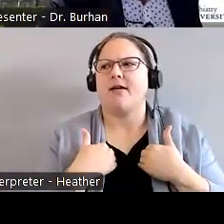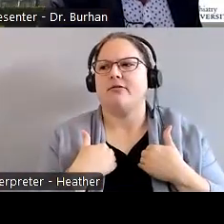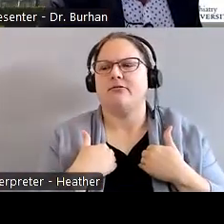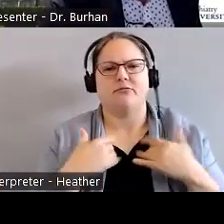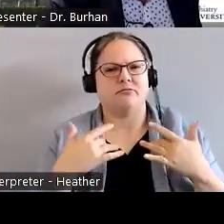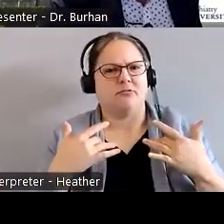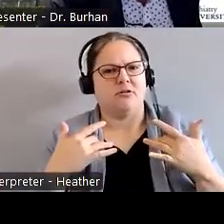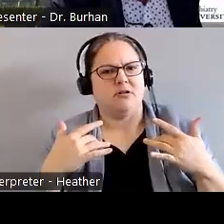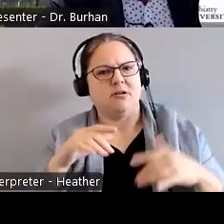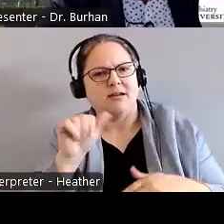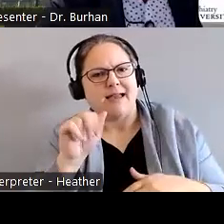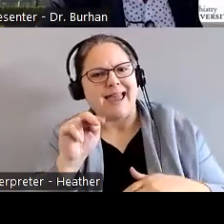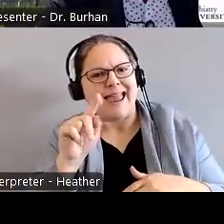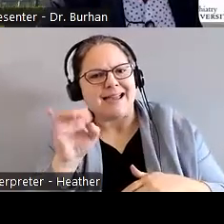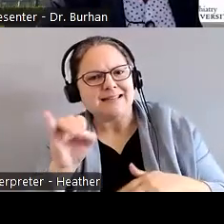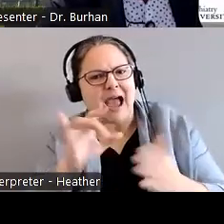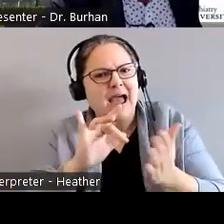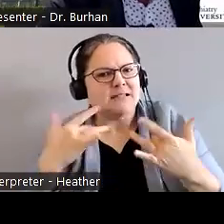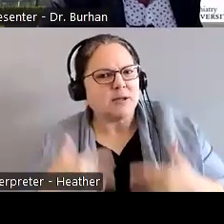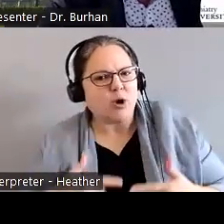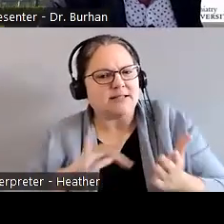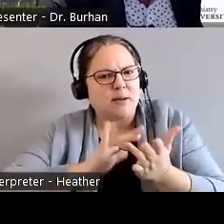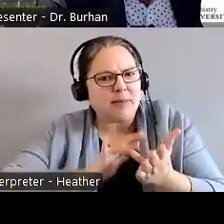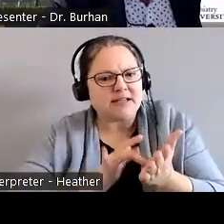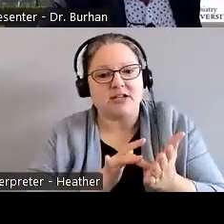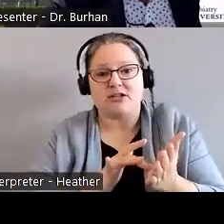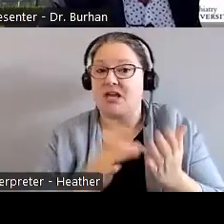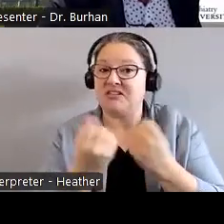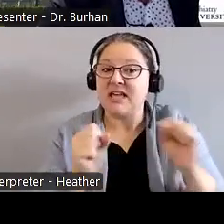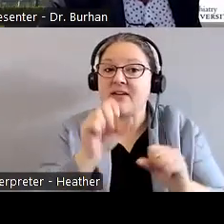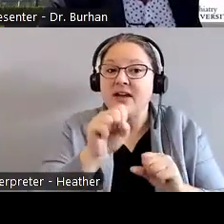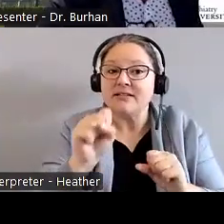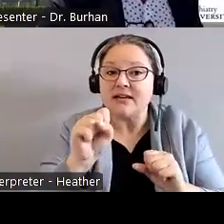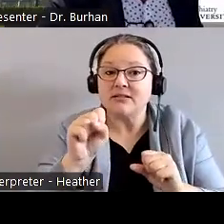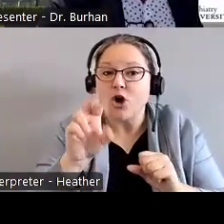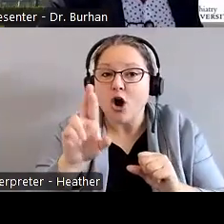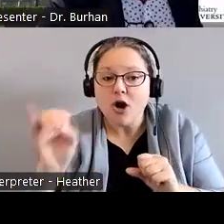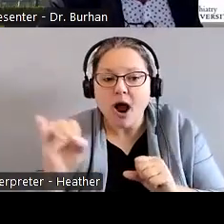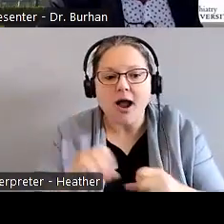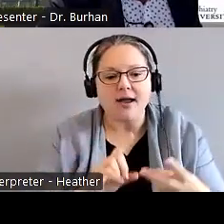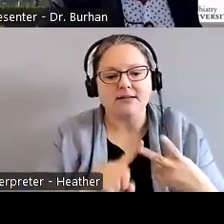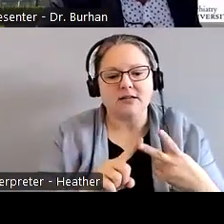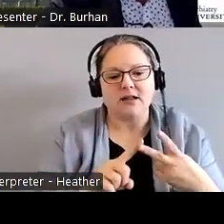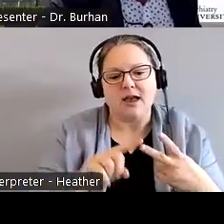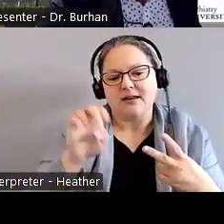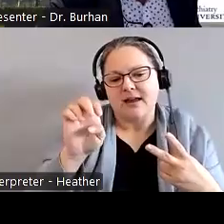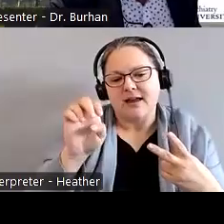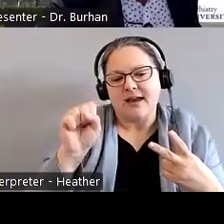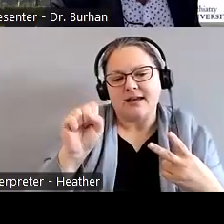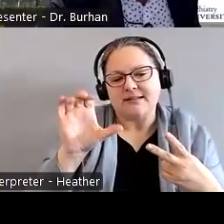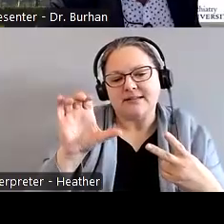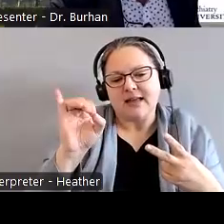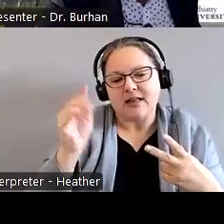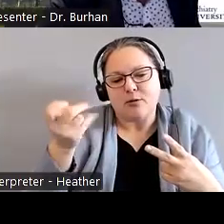antidepressant, including the very considered safe SSRIs like escitalopram, are associated